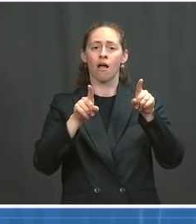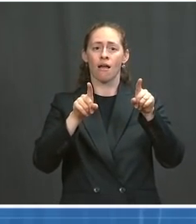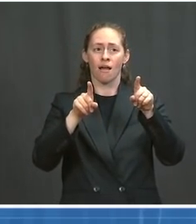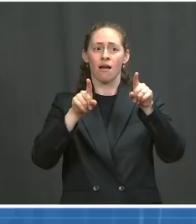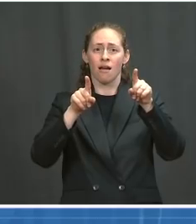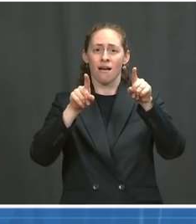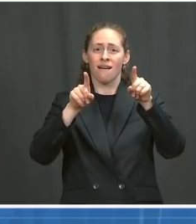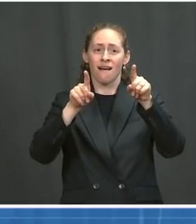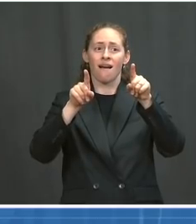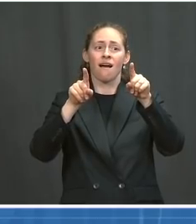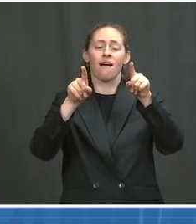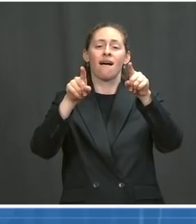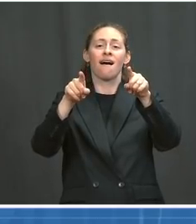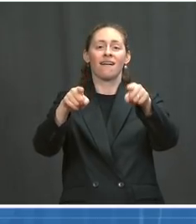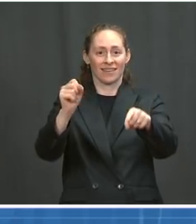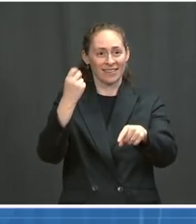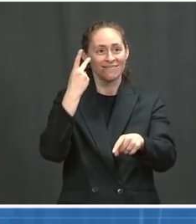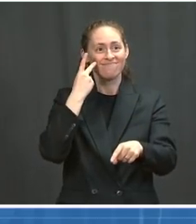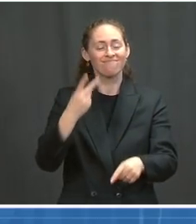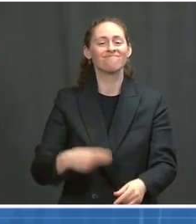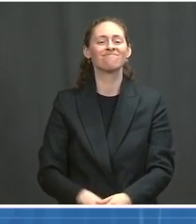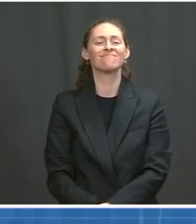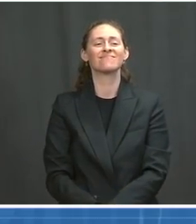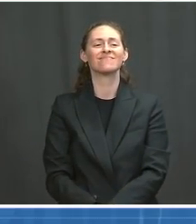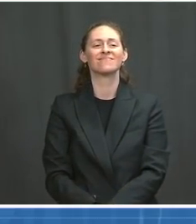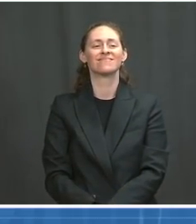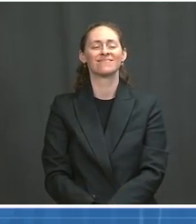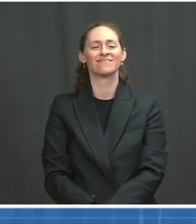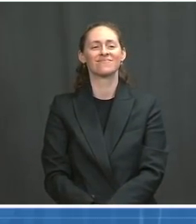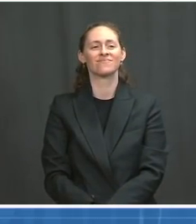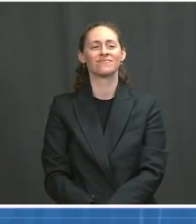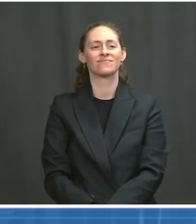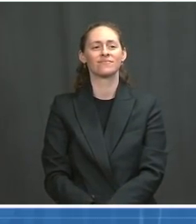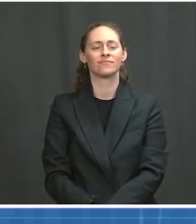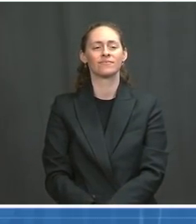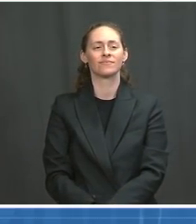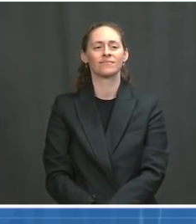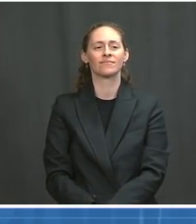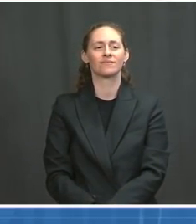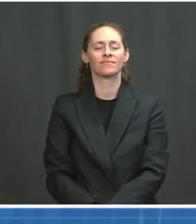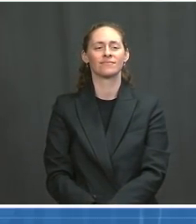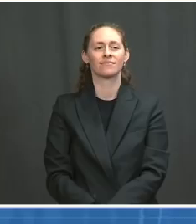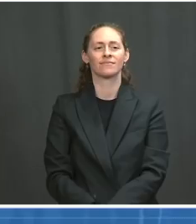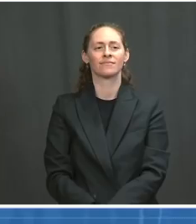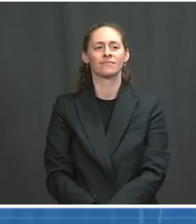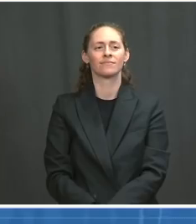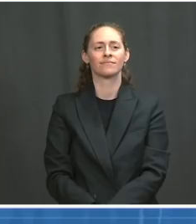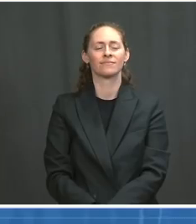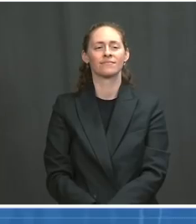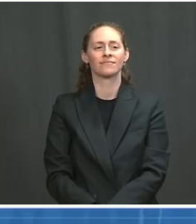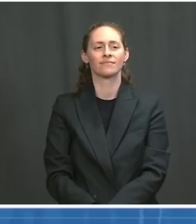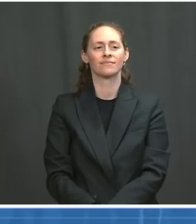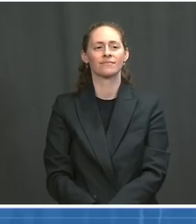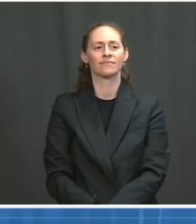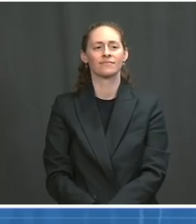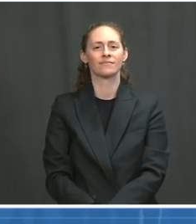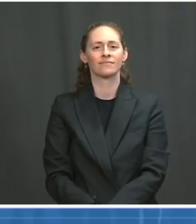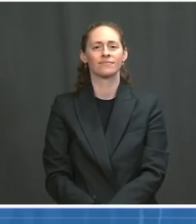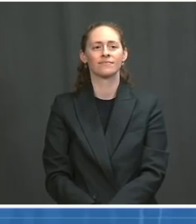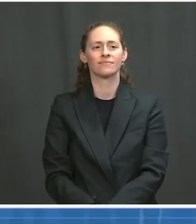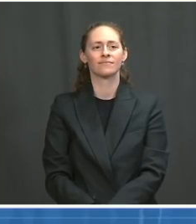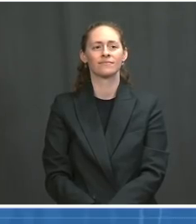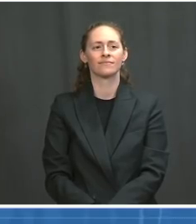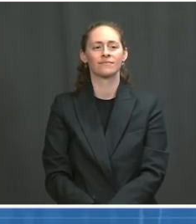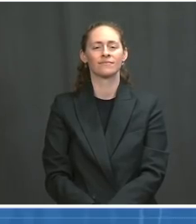turning point that I have referred to multiple times in different briefings. So take a look at right around February